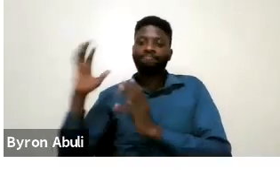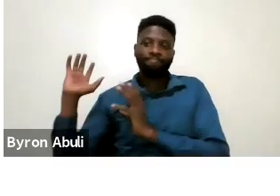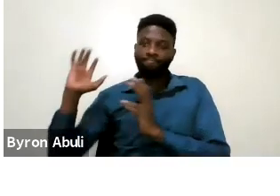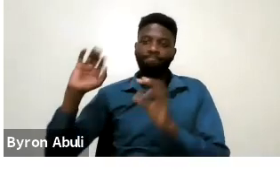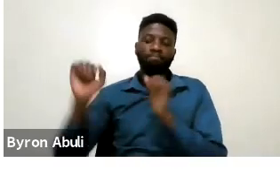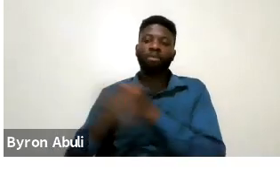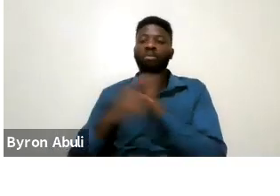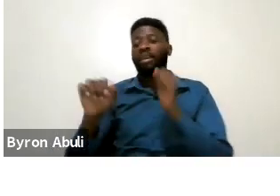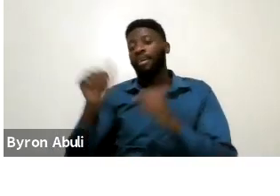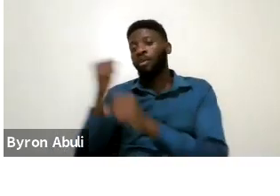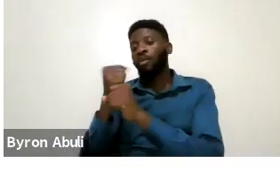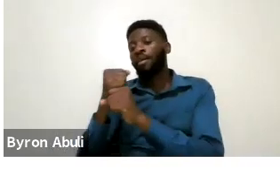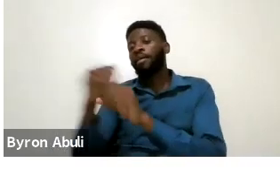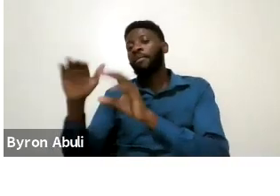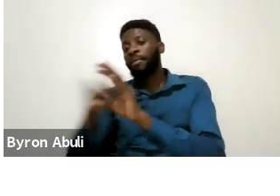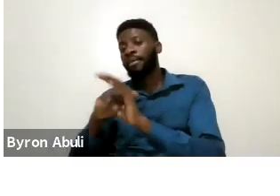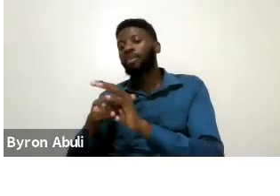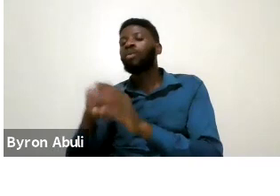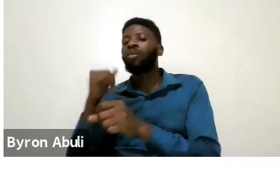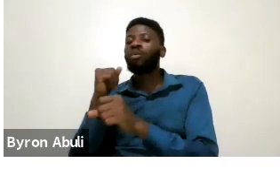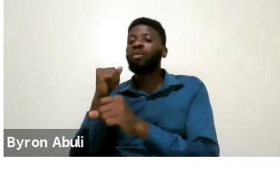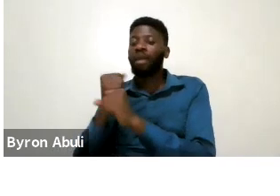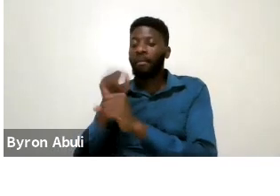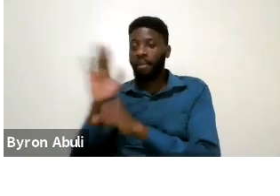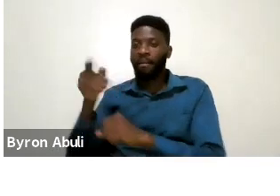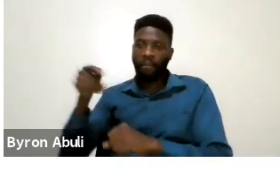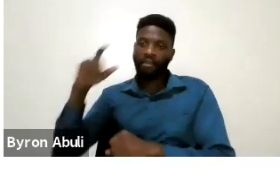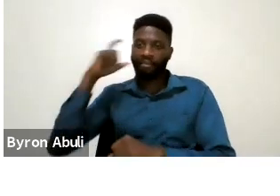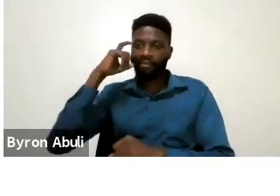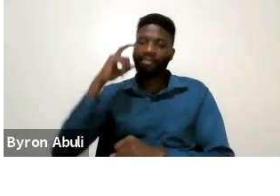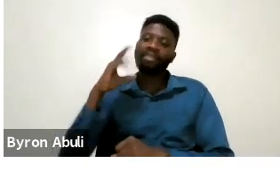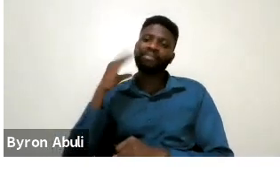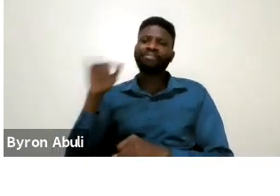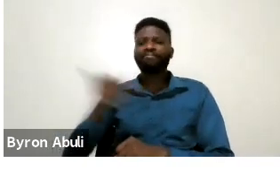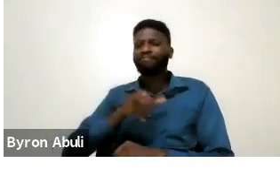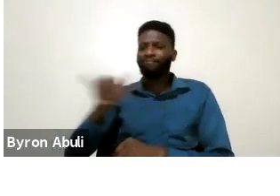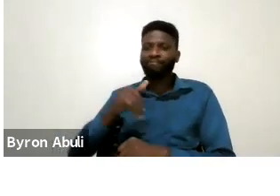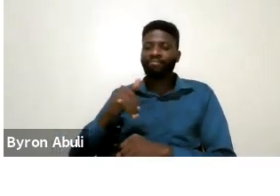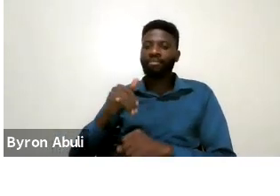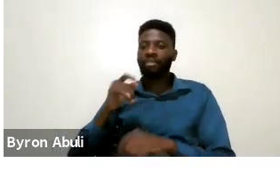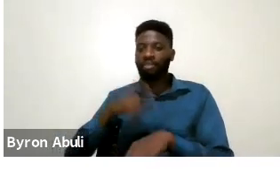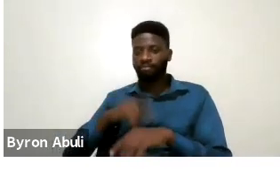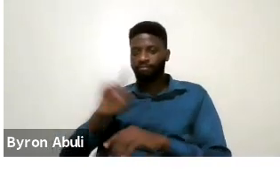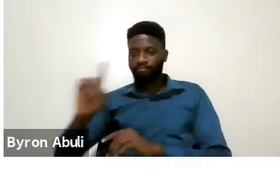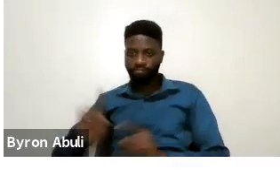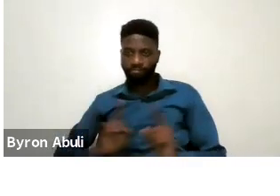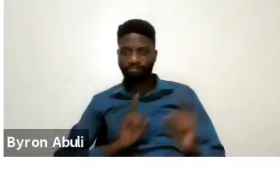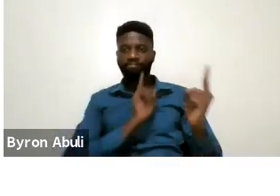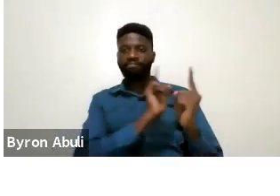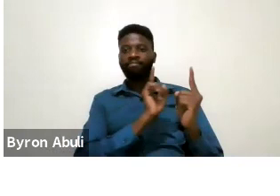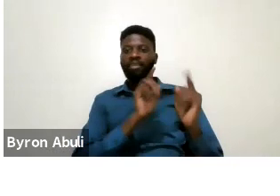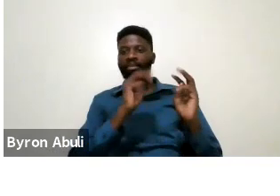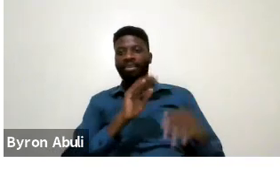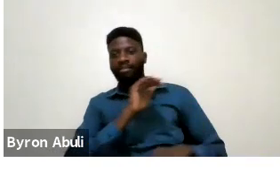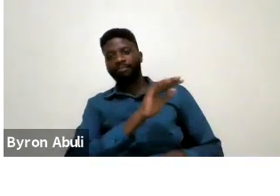her, despite having the same experience and working just. When she asked her manager about it, she said it was